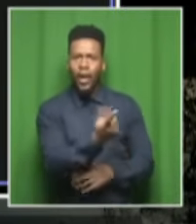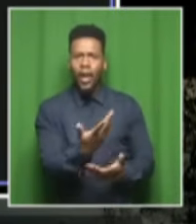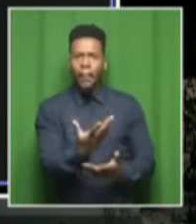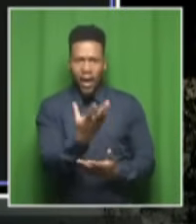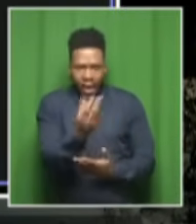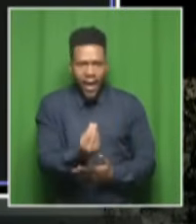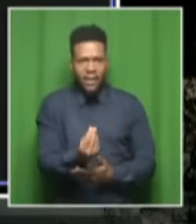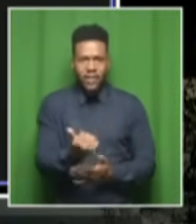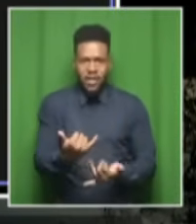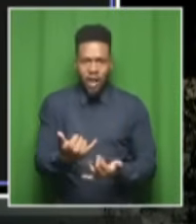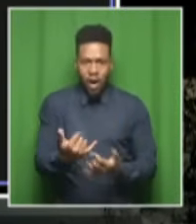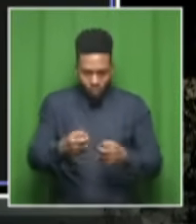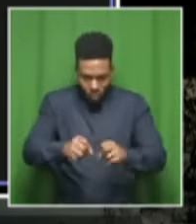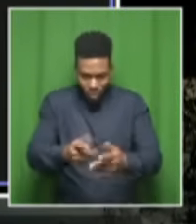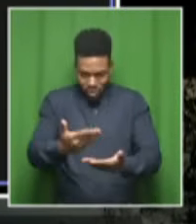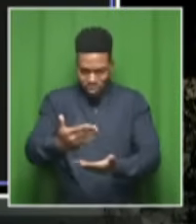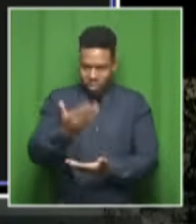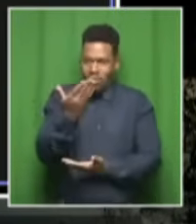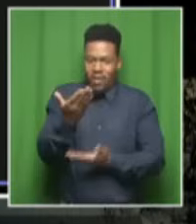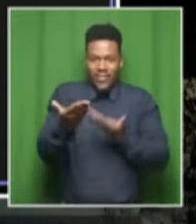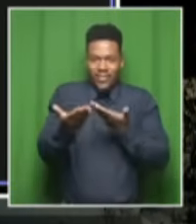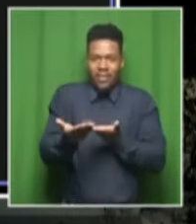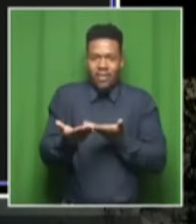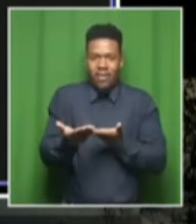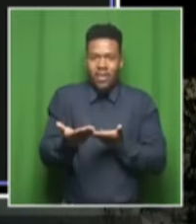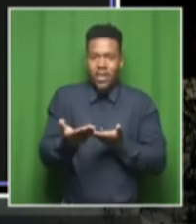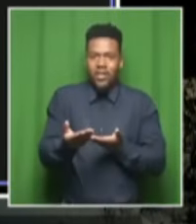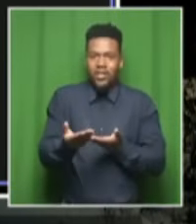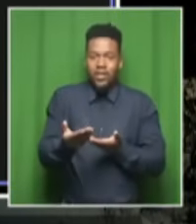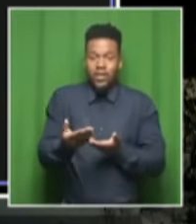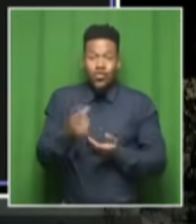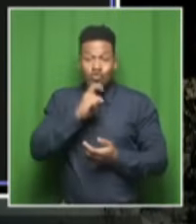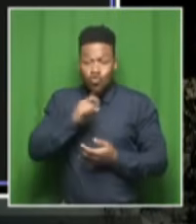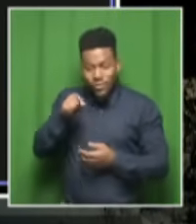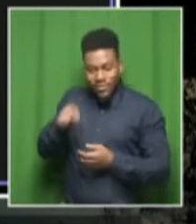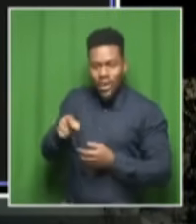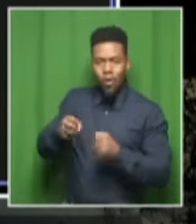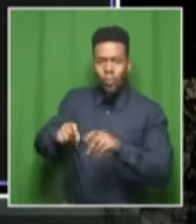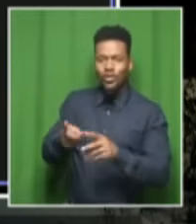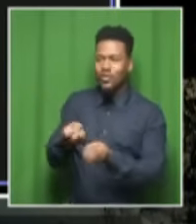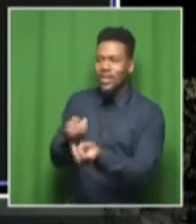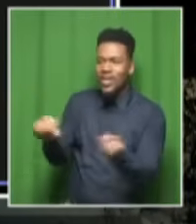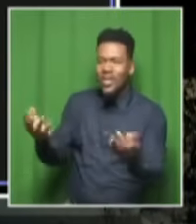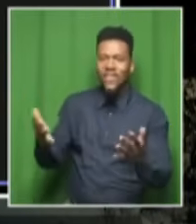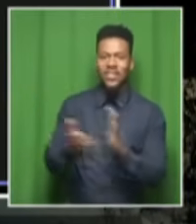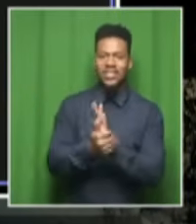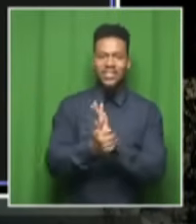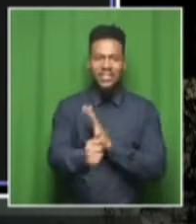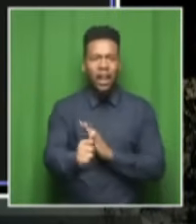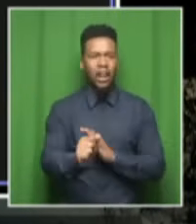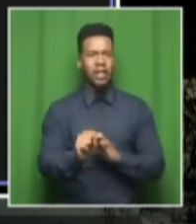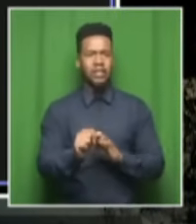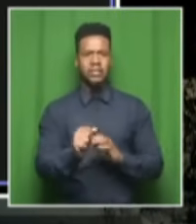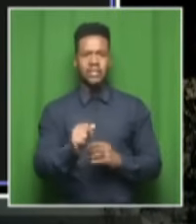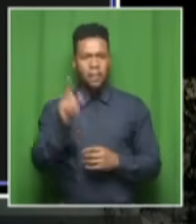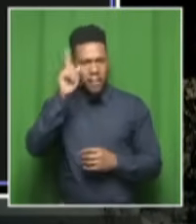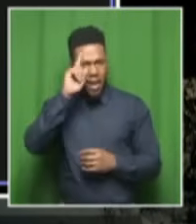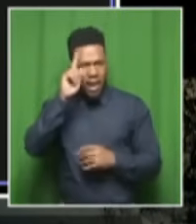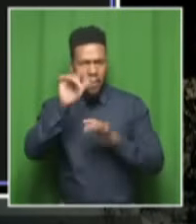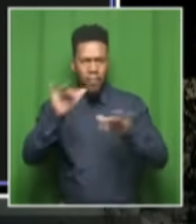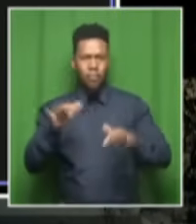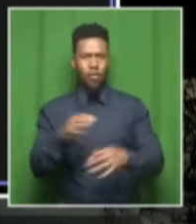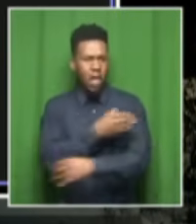of them, and instead of using it to, you know, give us the skills, and instead of using it to give Black people and all the poor in